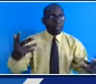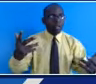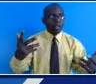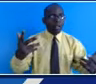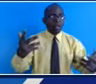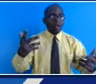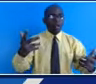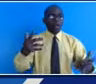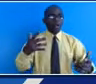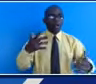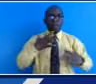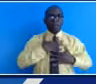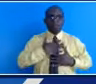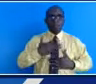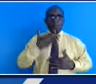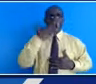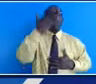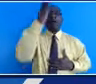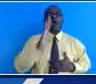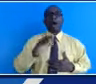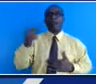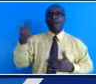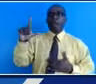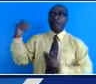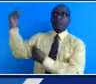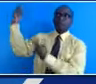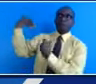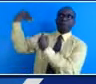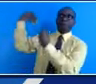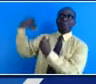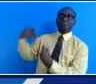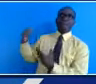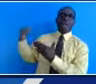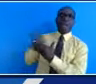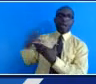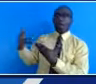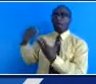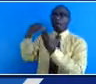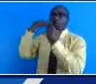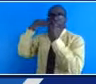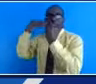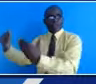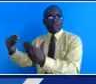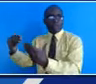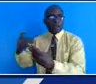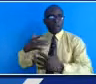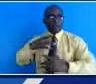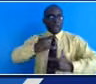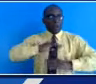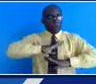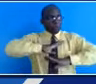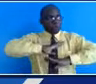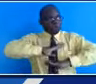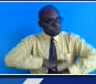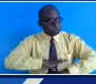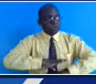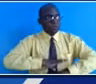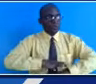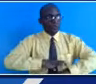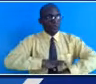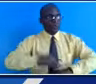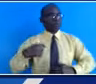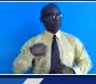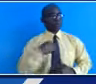sanity. We learned to create a new business called Curbside. We went in every day, and our staff jumped in there